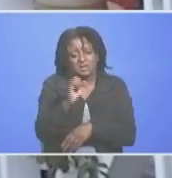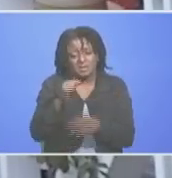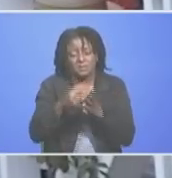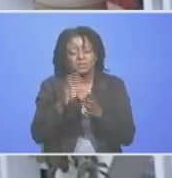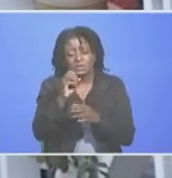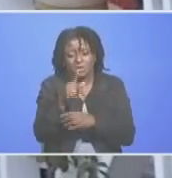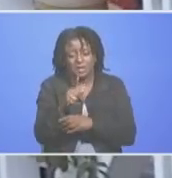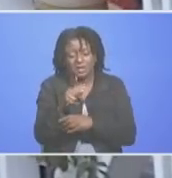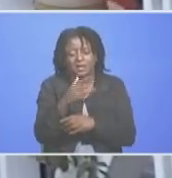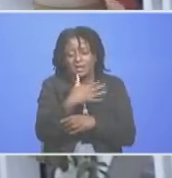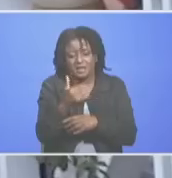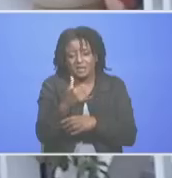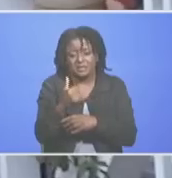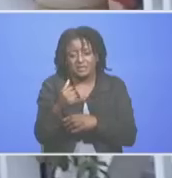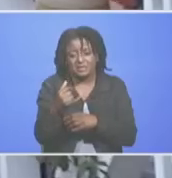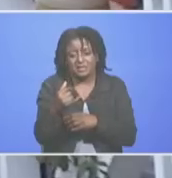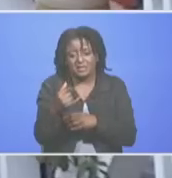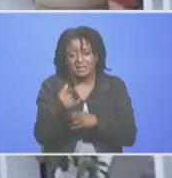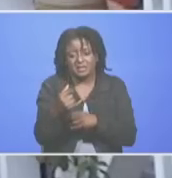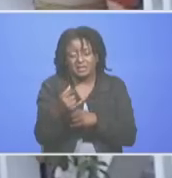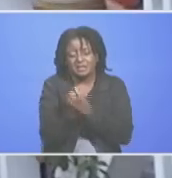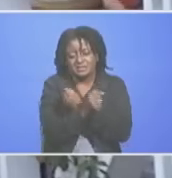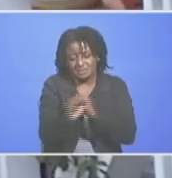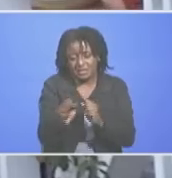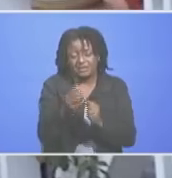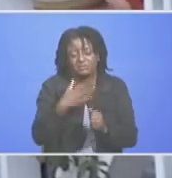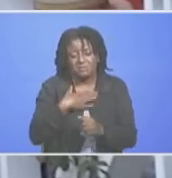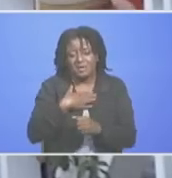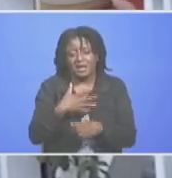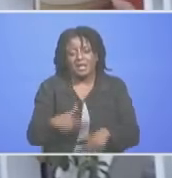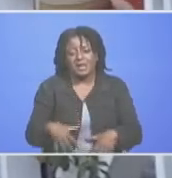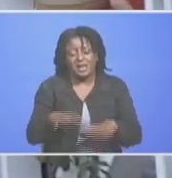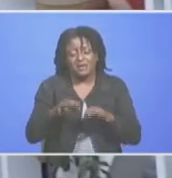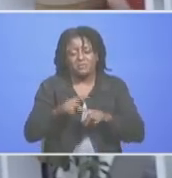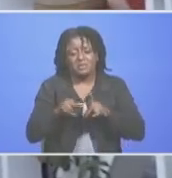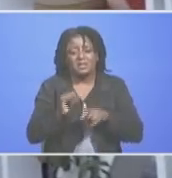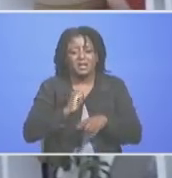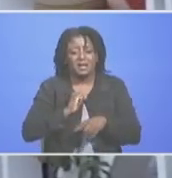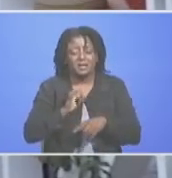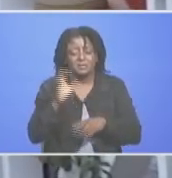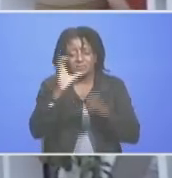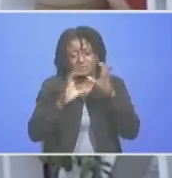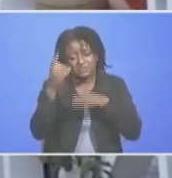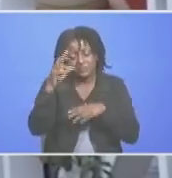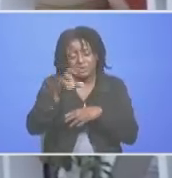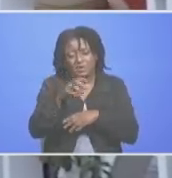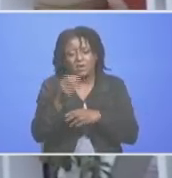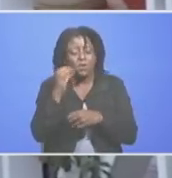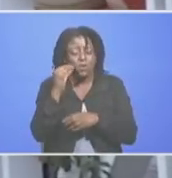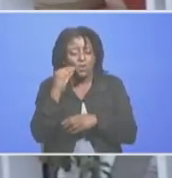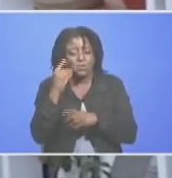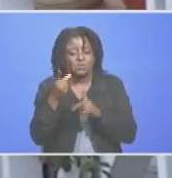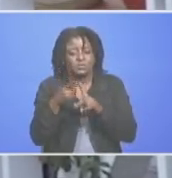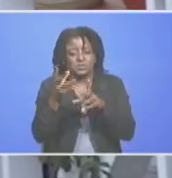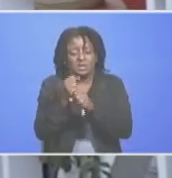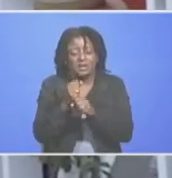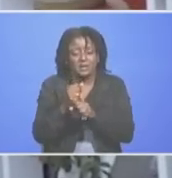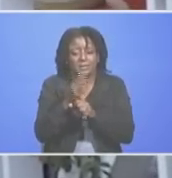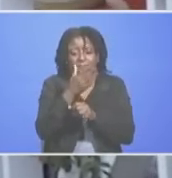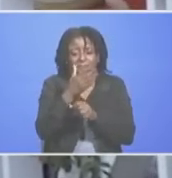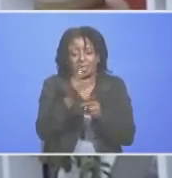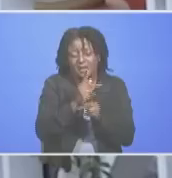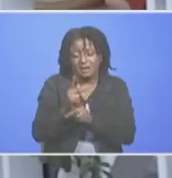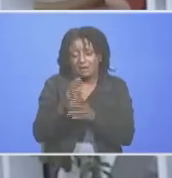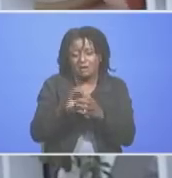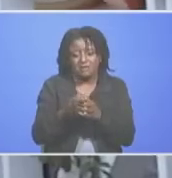I was looking for another home to be a little better care of, and course, Miss Moxie and her home here was the